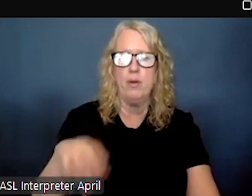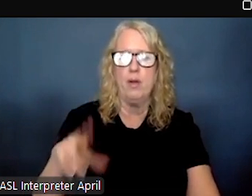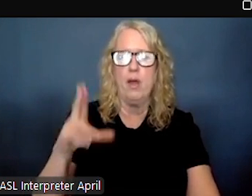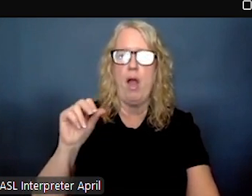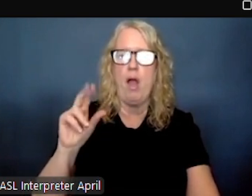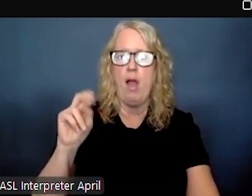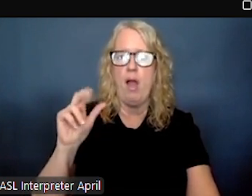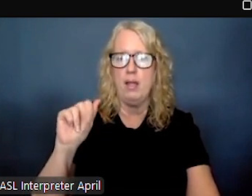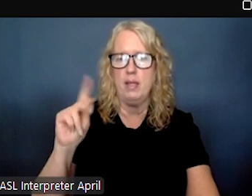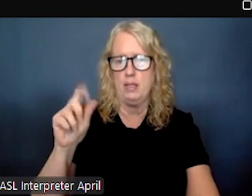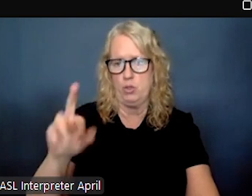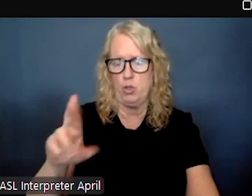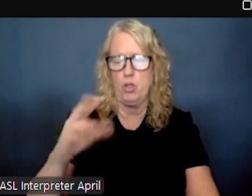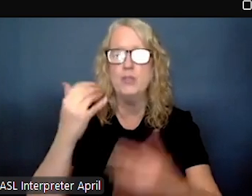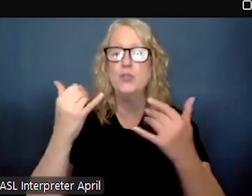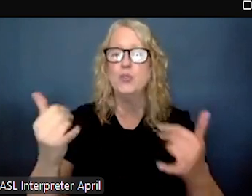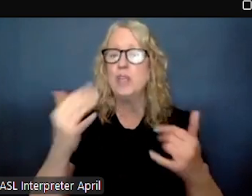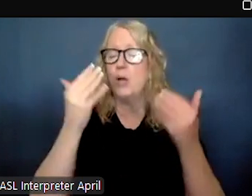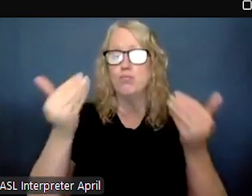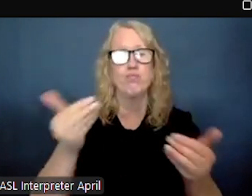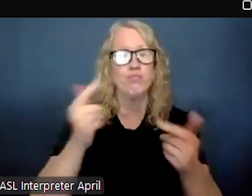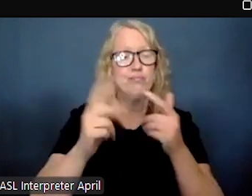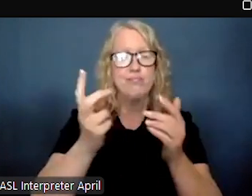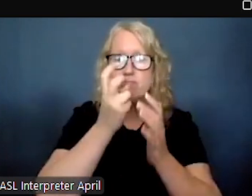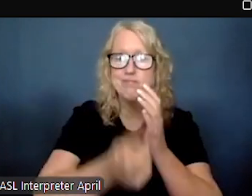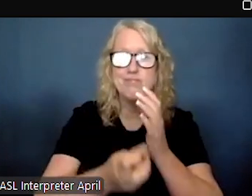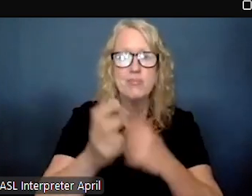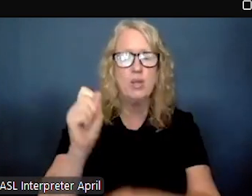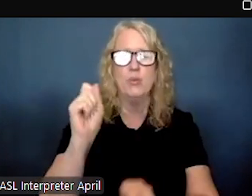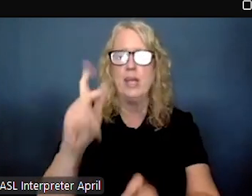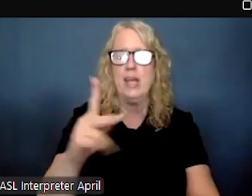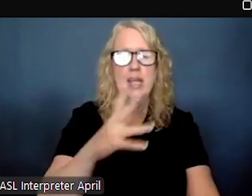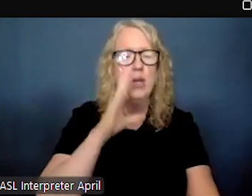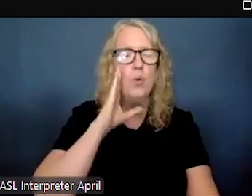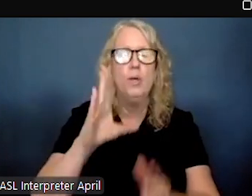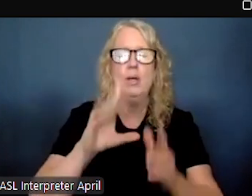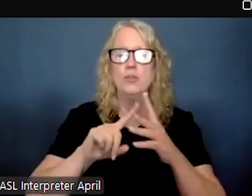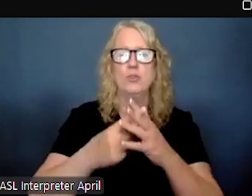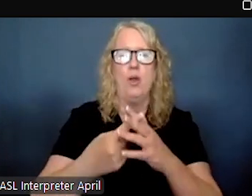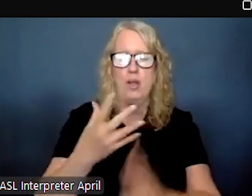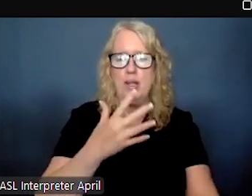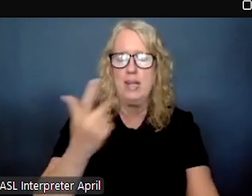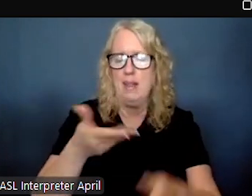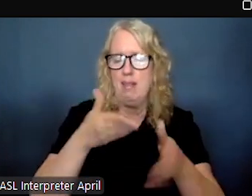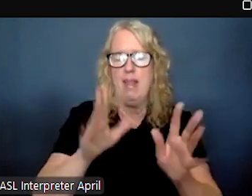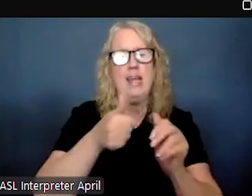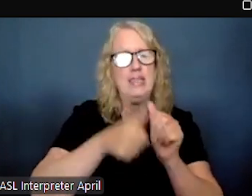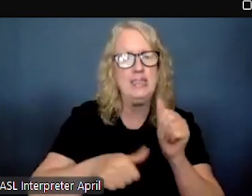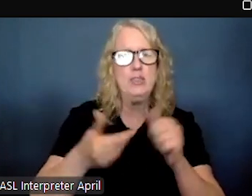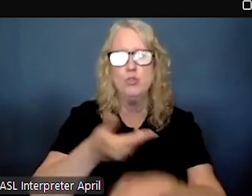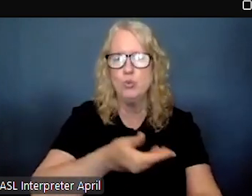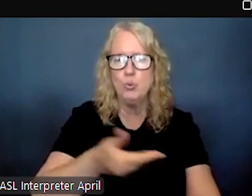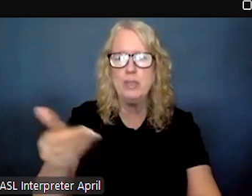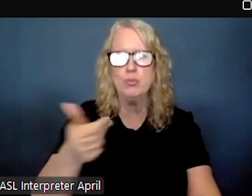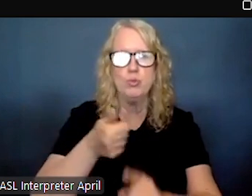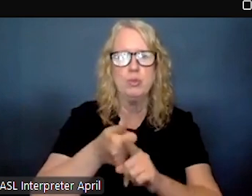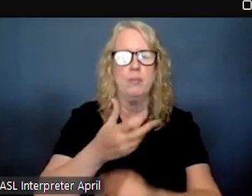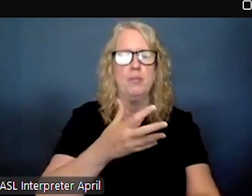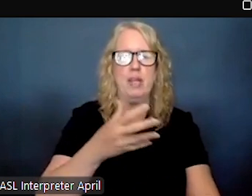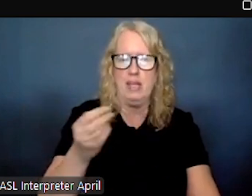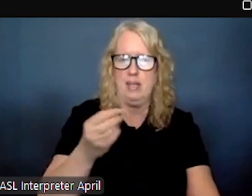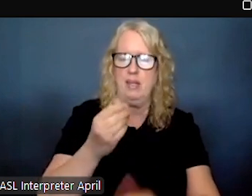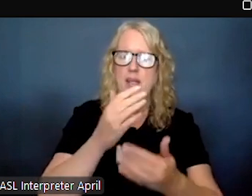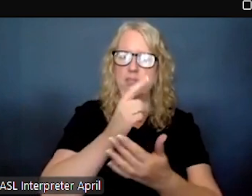going to jump right in if that's okay. And we're going to start and let each of them introduce themselves in